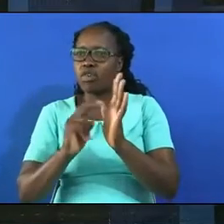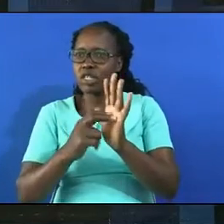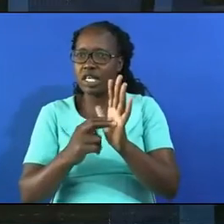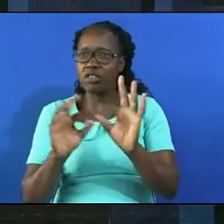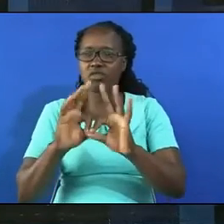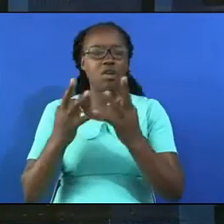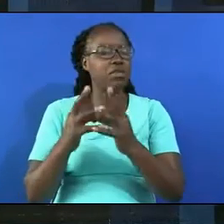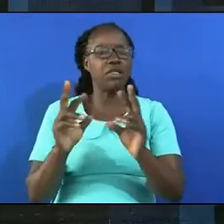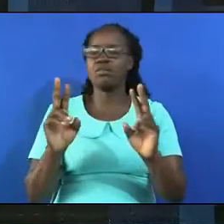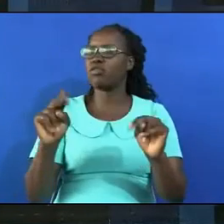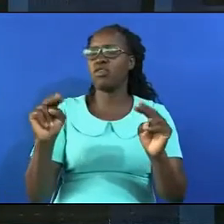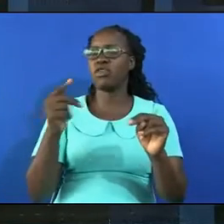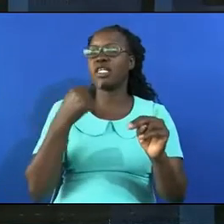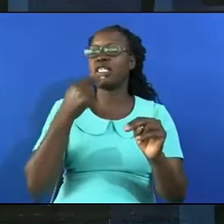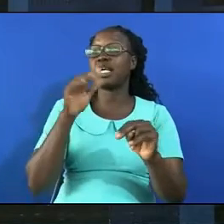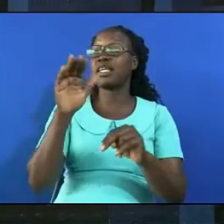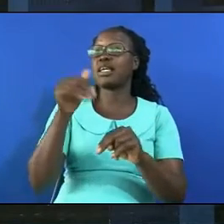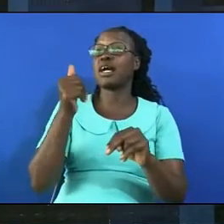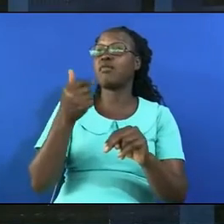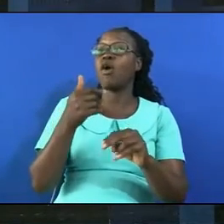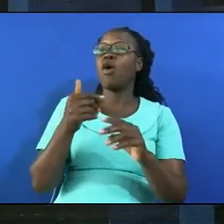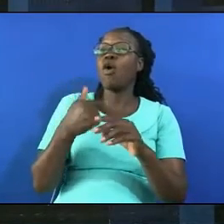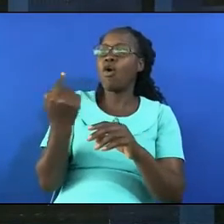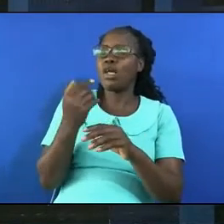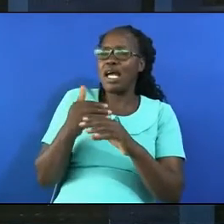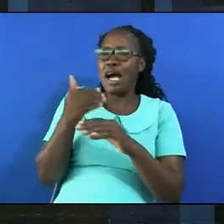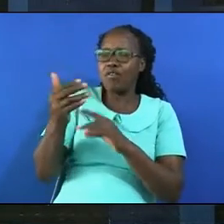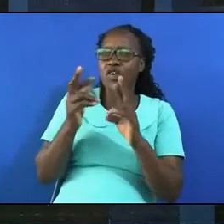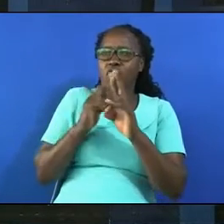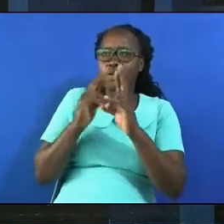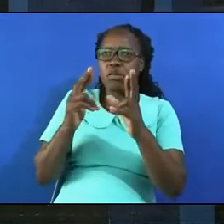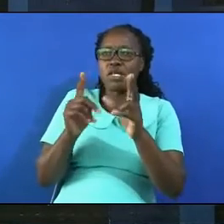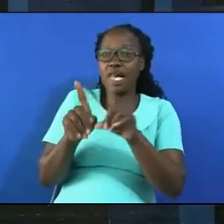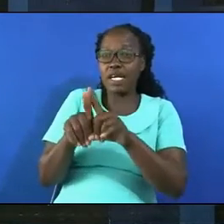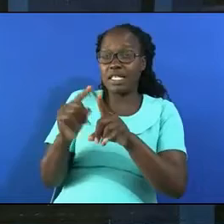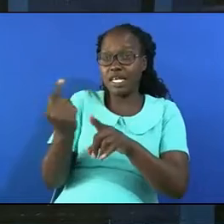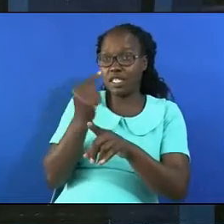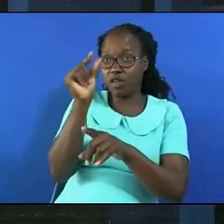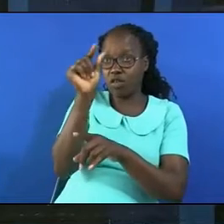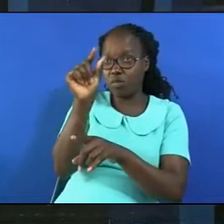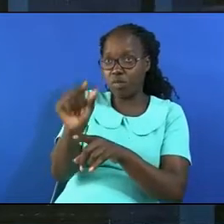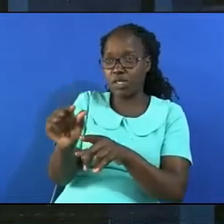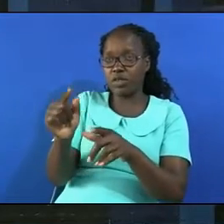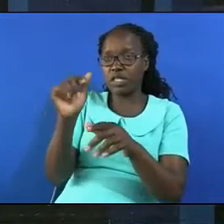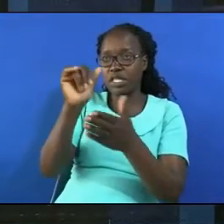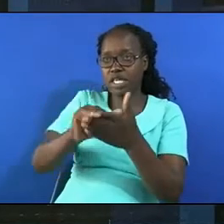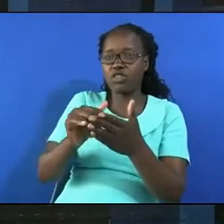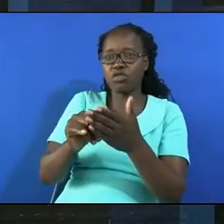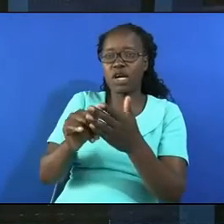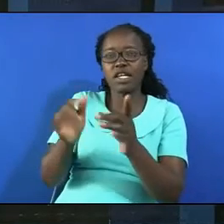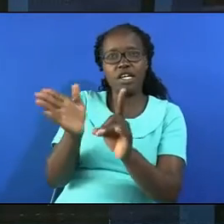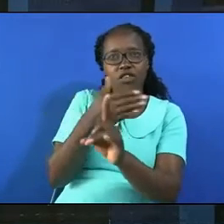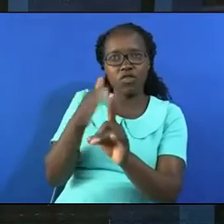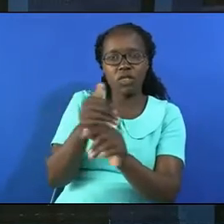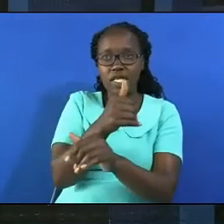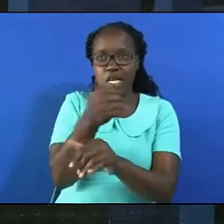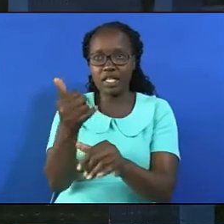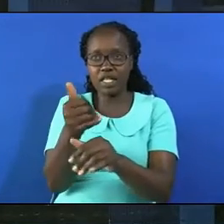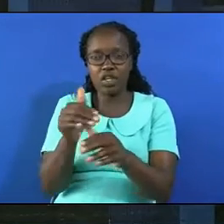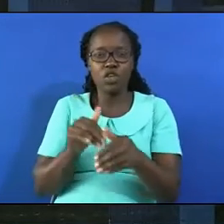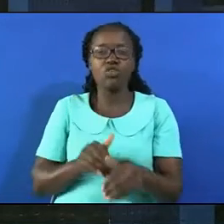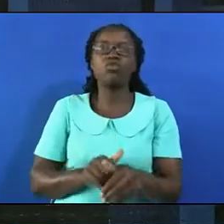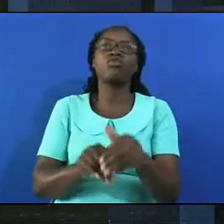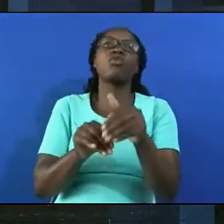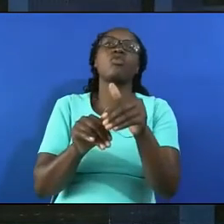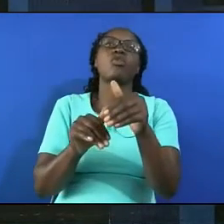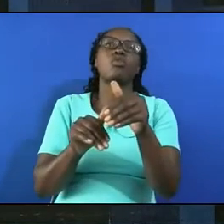said, come. It is only after you respond as a single person that you can persuade others to come